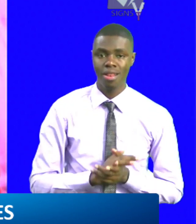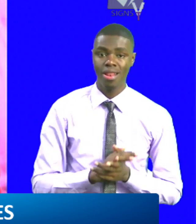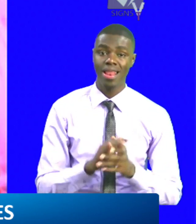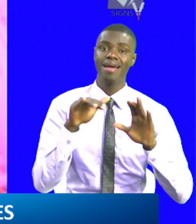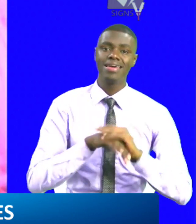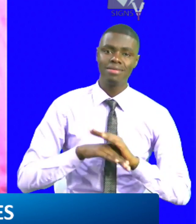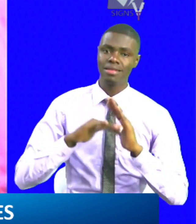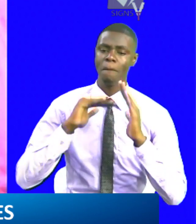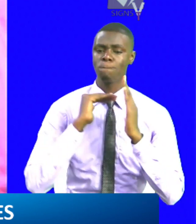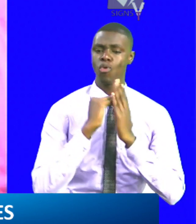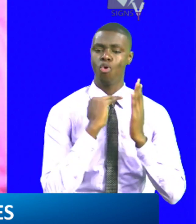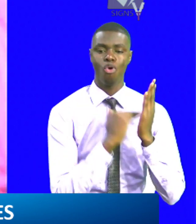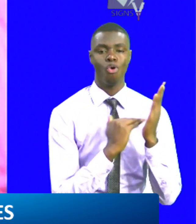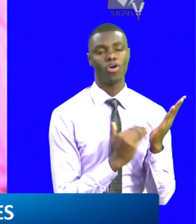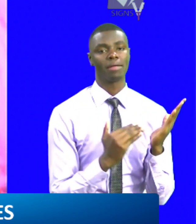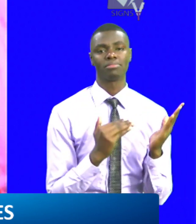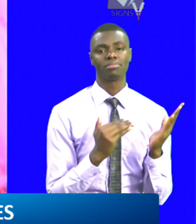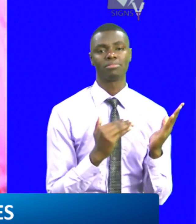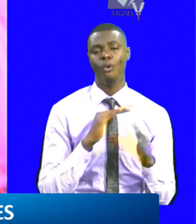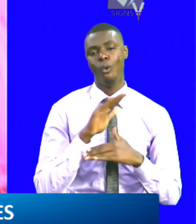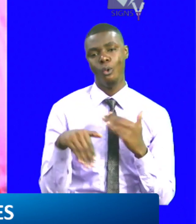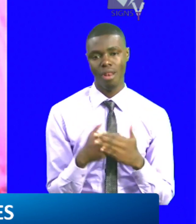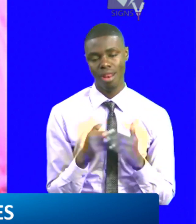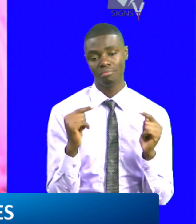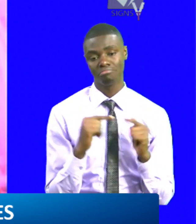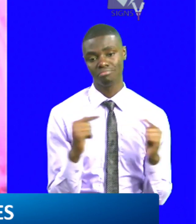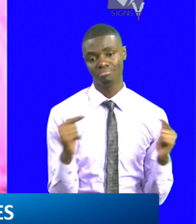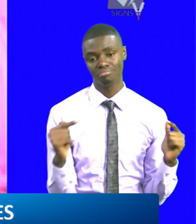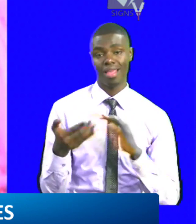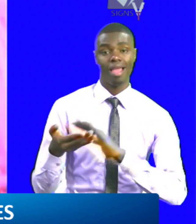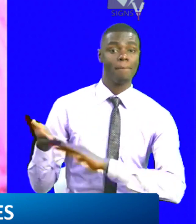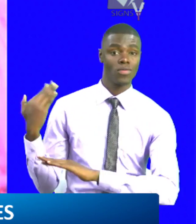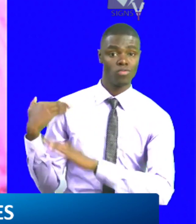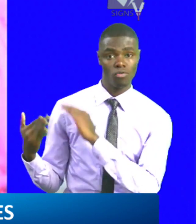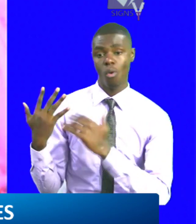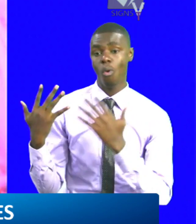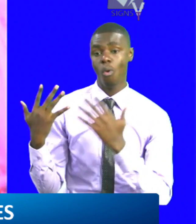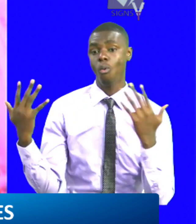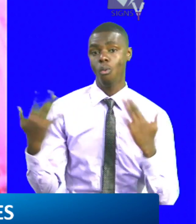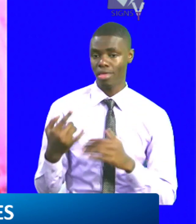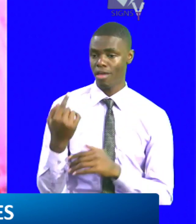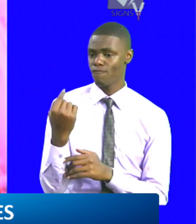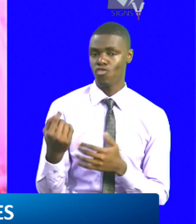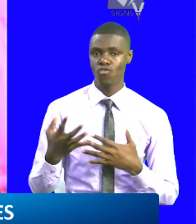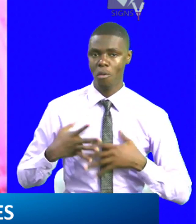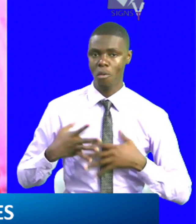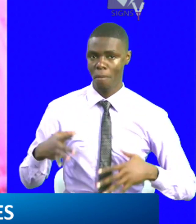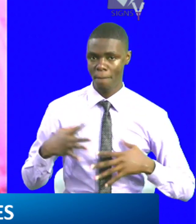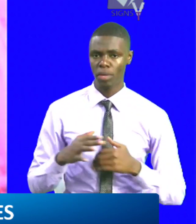Executive Committee to suspend Jeremiah Kioni, David Murathe and Kagwe Gichohe.